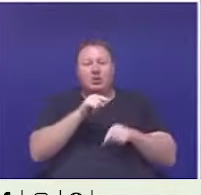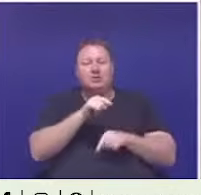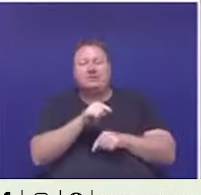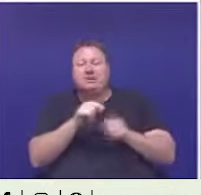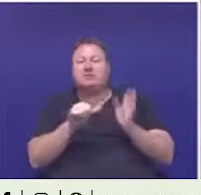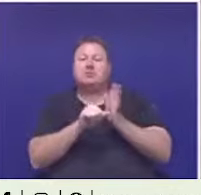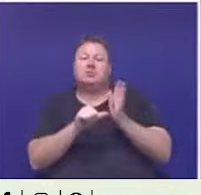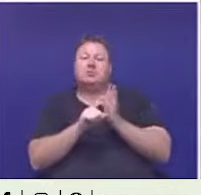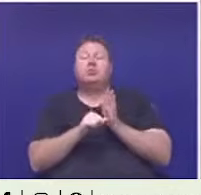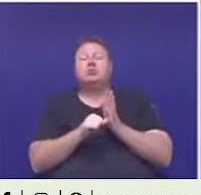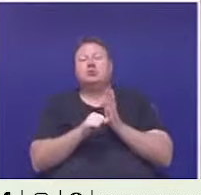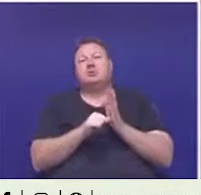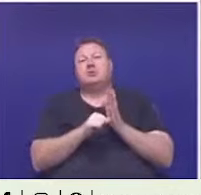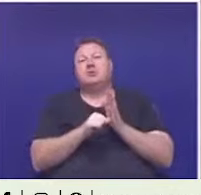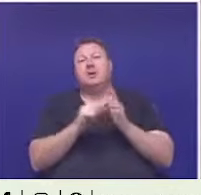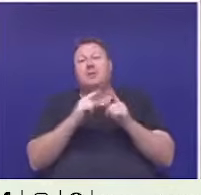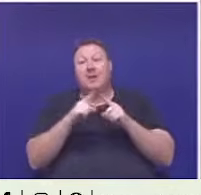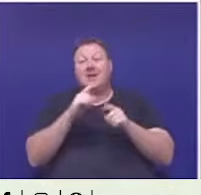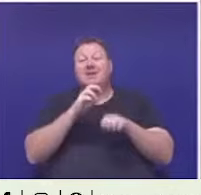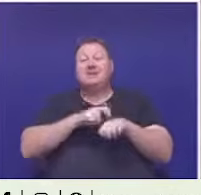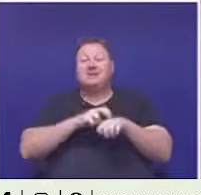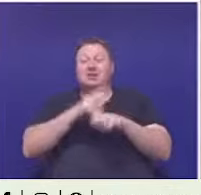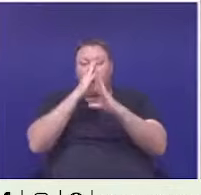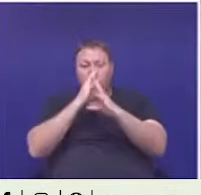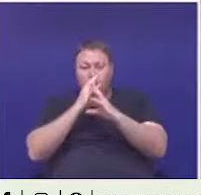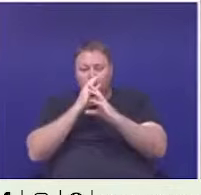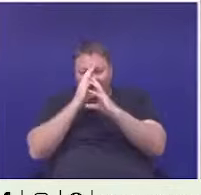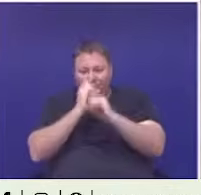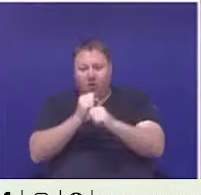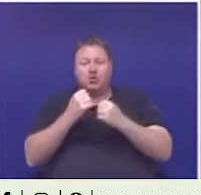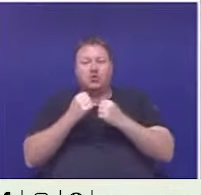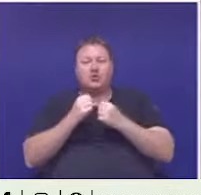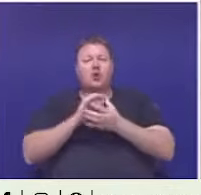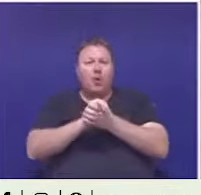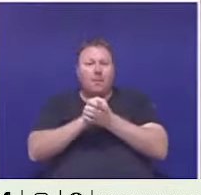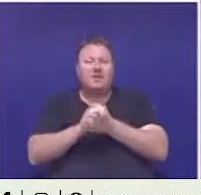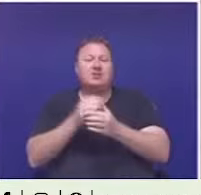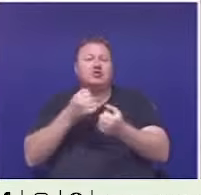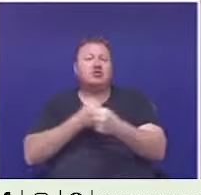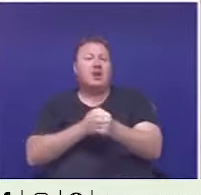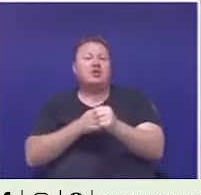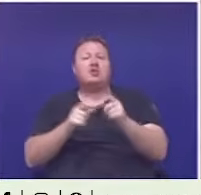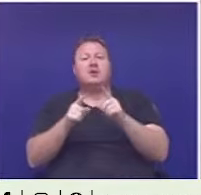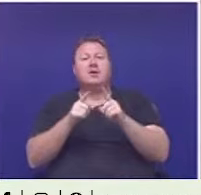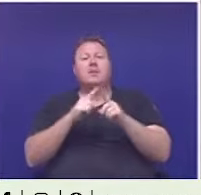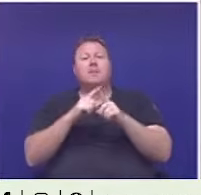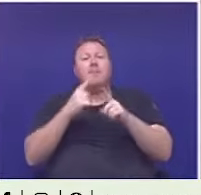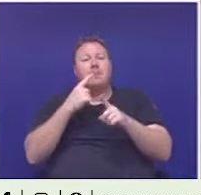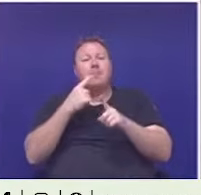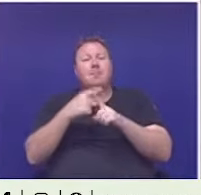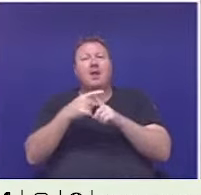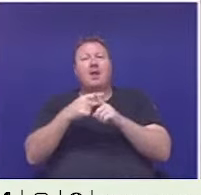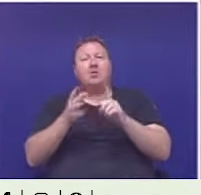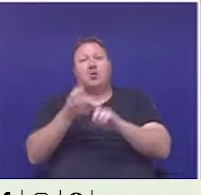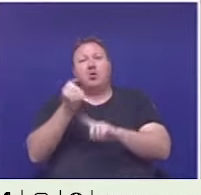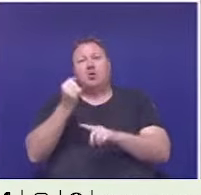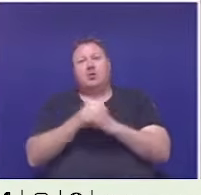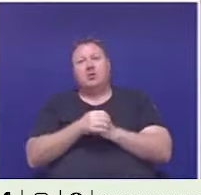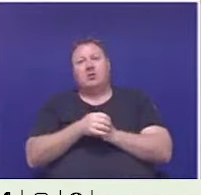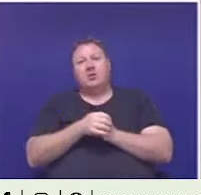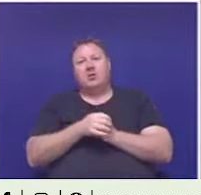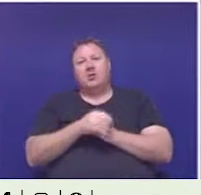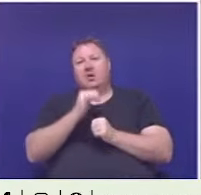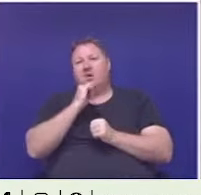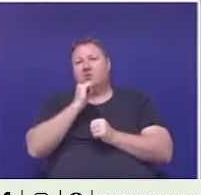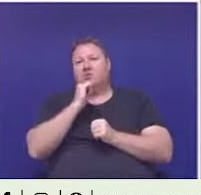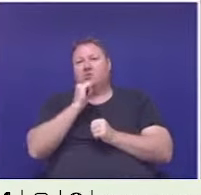to really, really, really commit, not only just to the strategy, but to the vision itself. I don't enjoy reading and